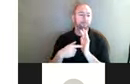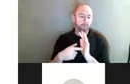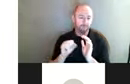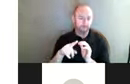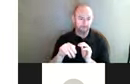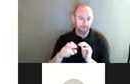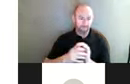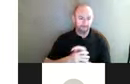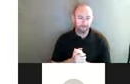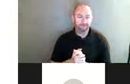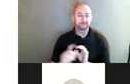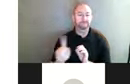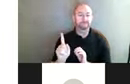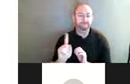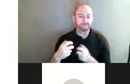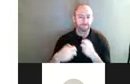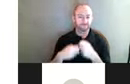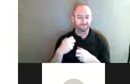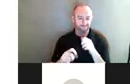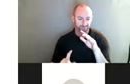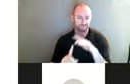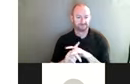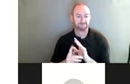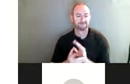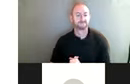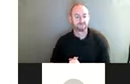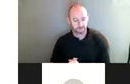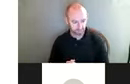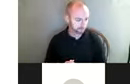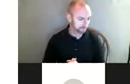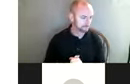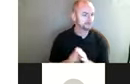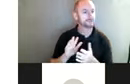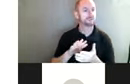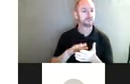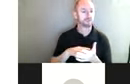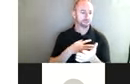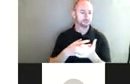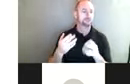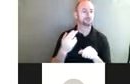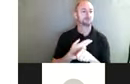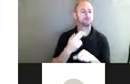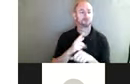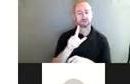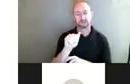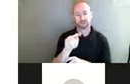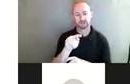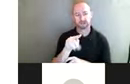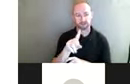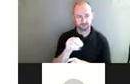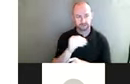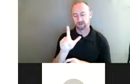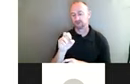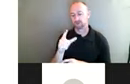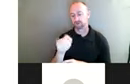and where a problem comes up in the middle. Because this table has latitude and longitude. I can put that on a map, no